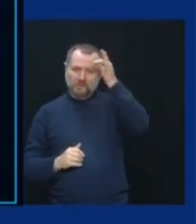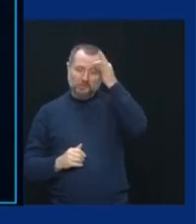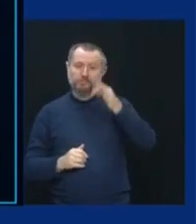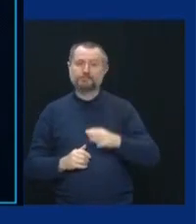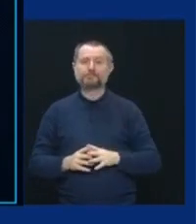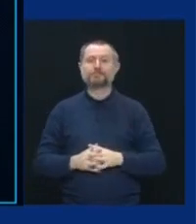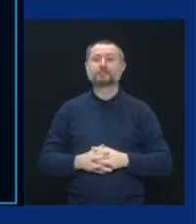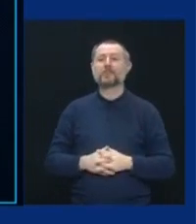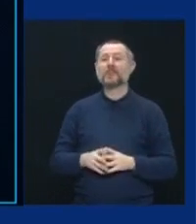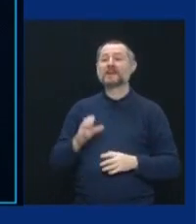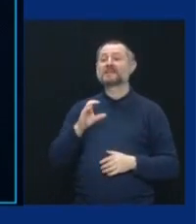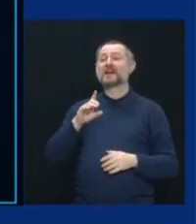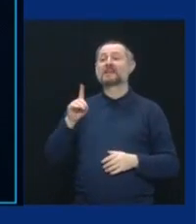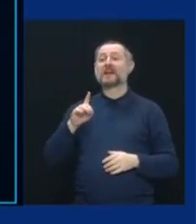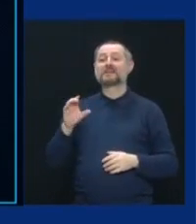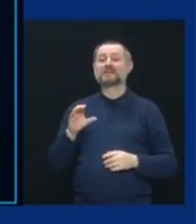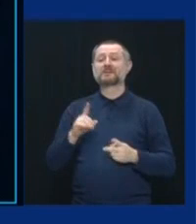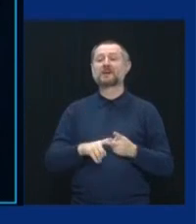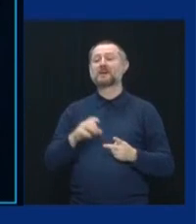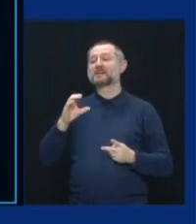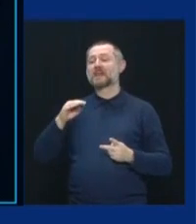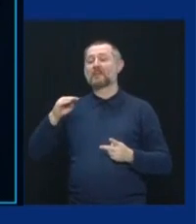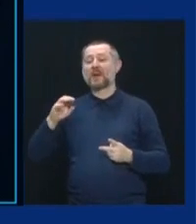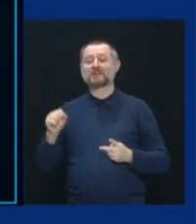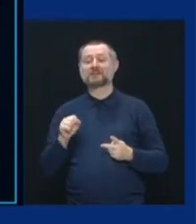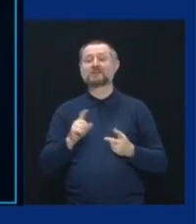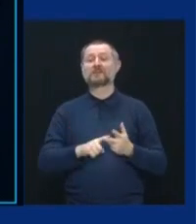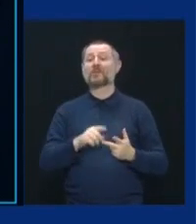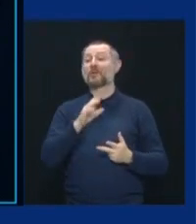CDC, CMS, DOH reasoning at the time,